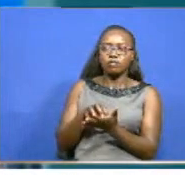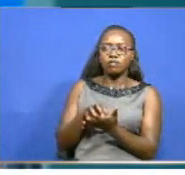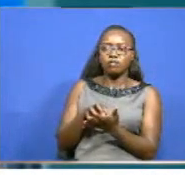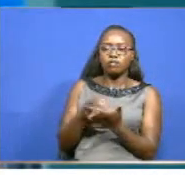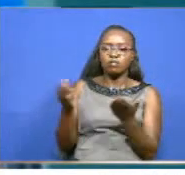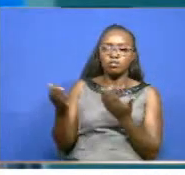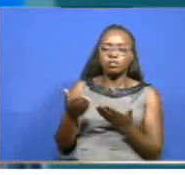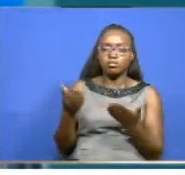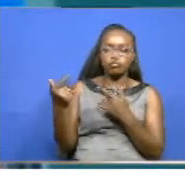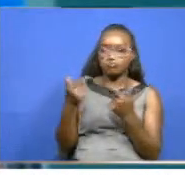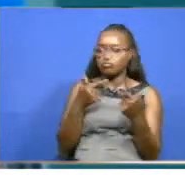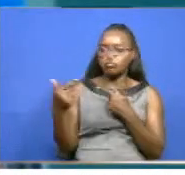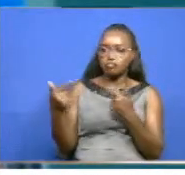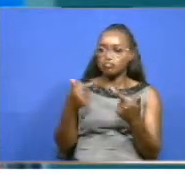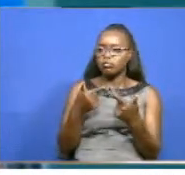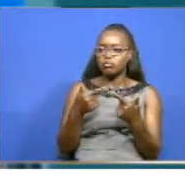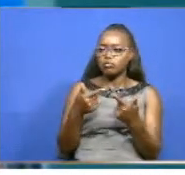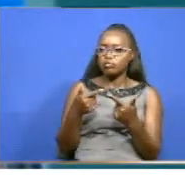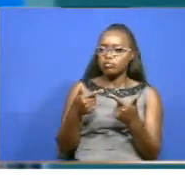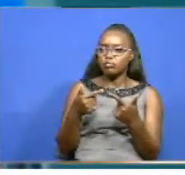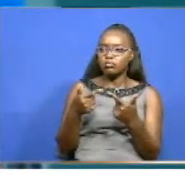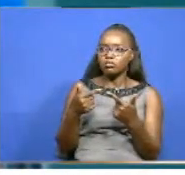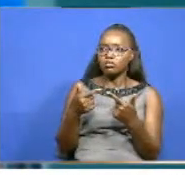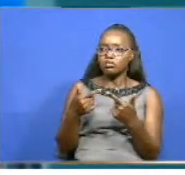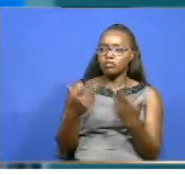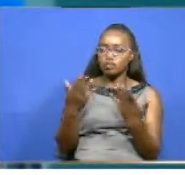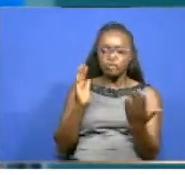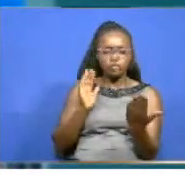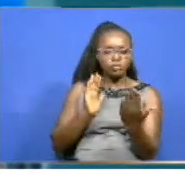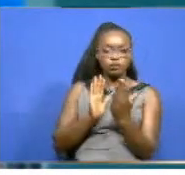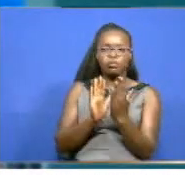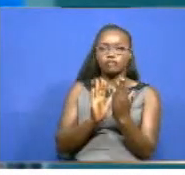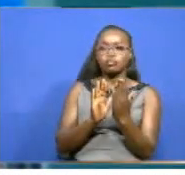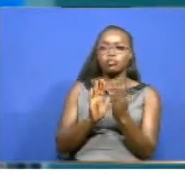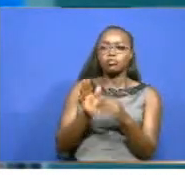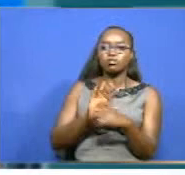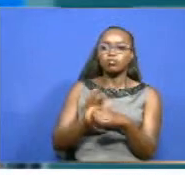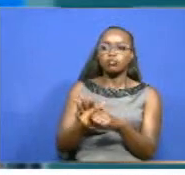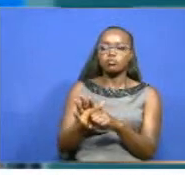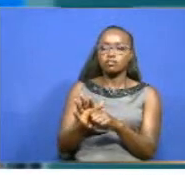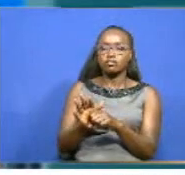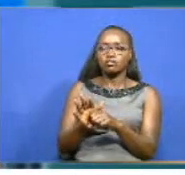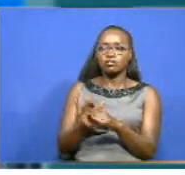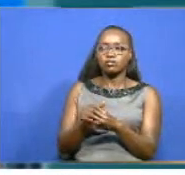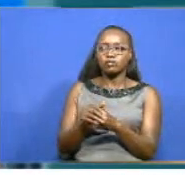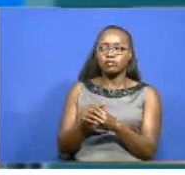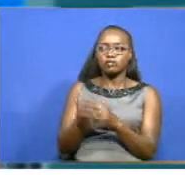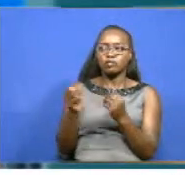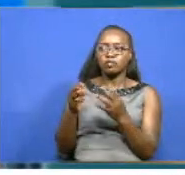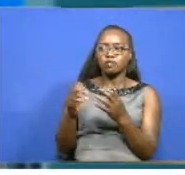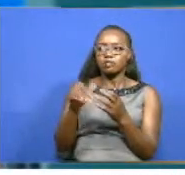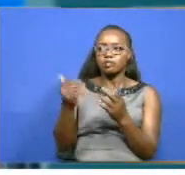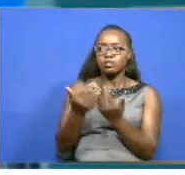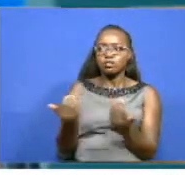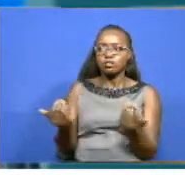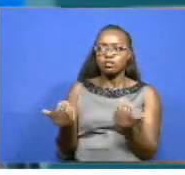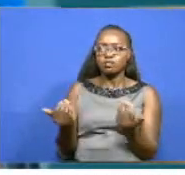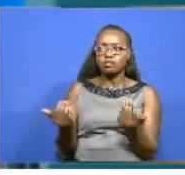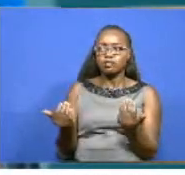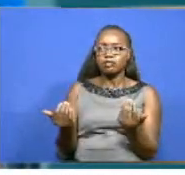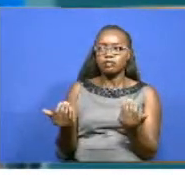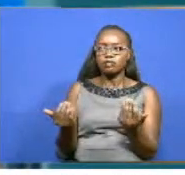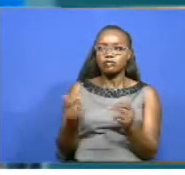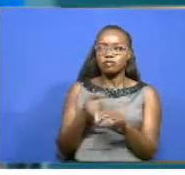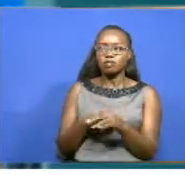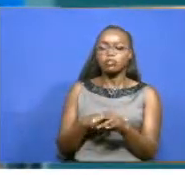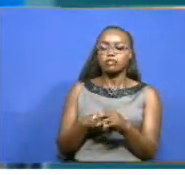bringing a wobble in terms of our way of approach to the COVID-19. All right. Plus many things that I time